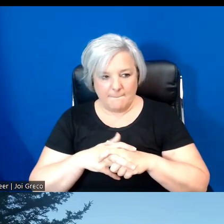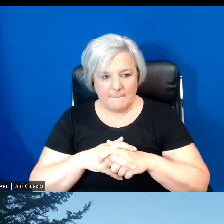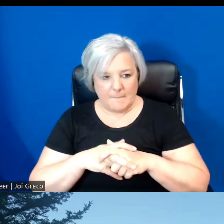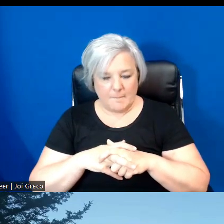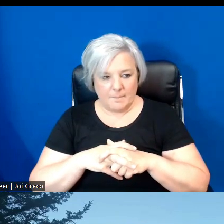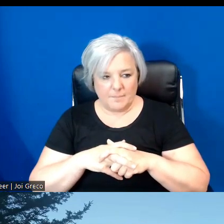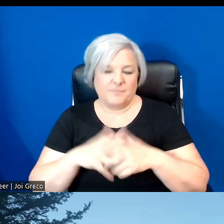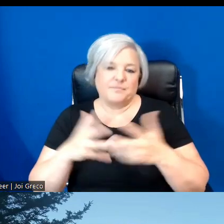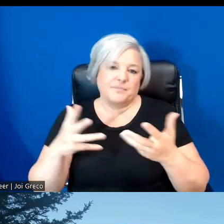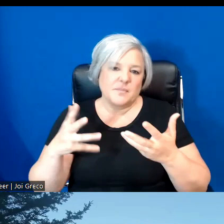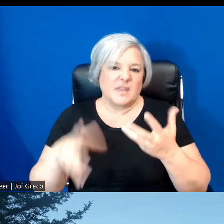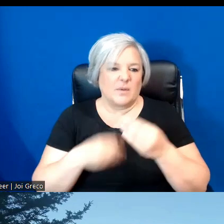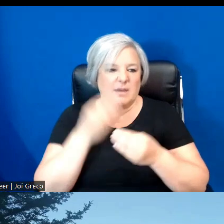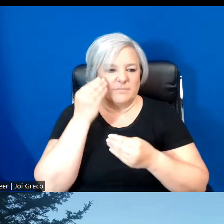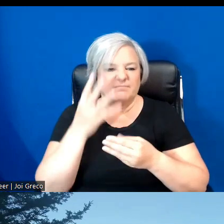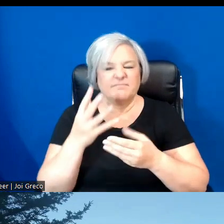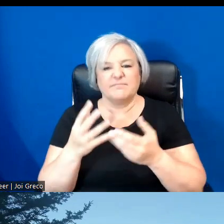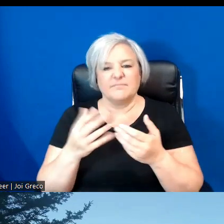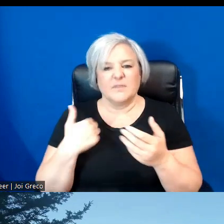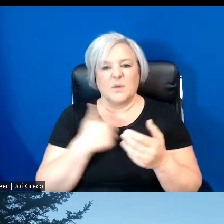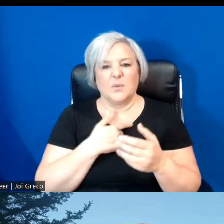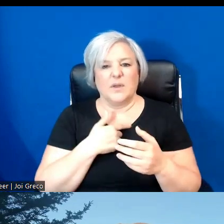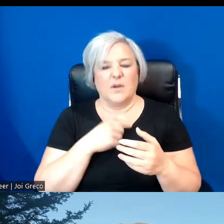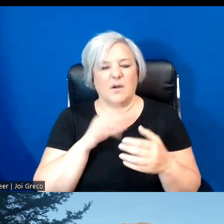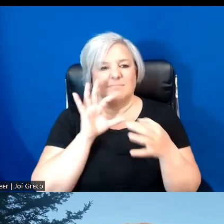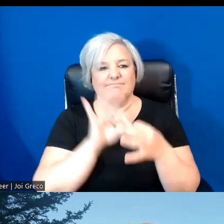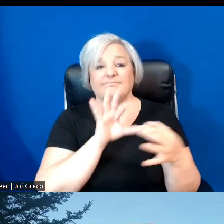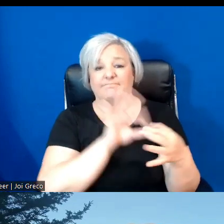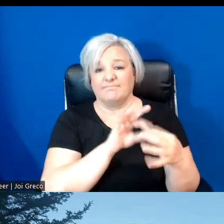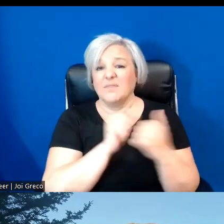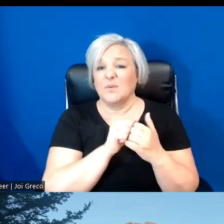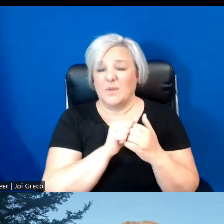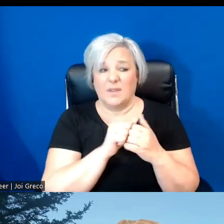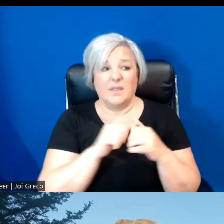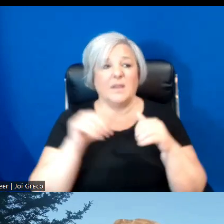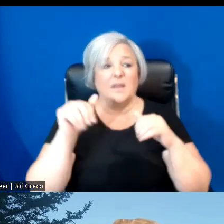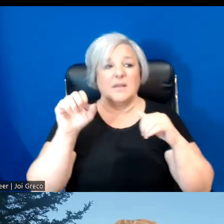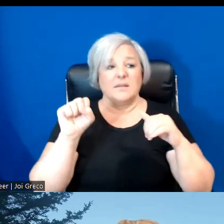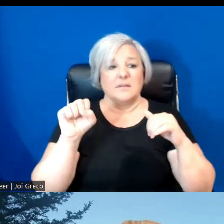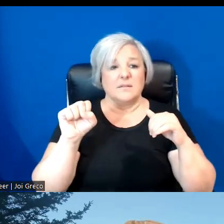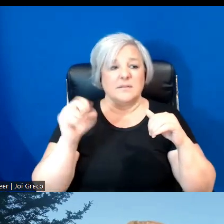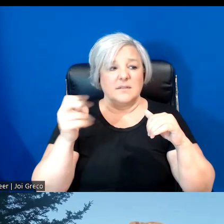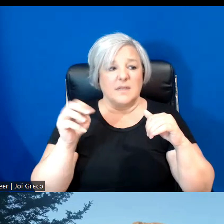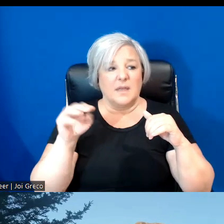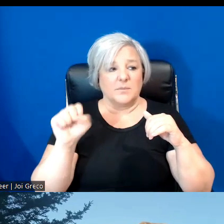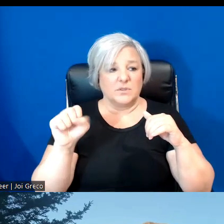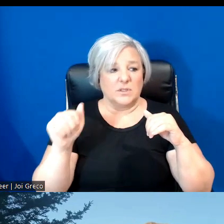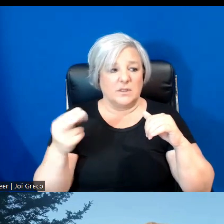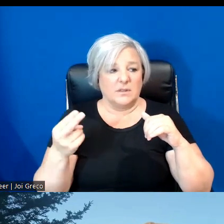I just wanted you to know that we're also tapping into SAMHSA, the U.S. Department of